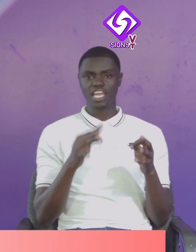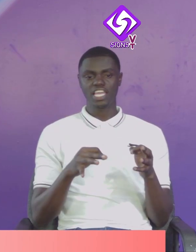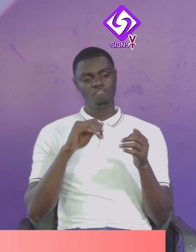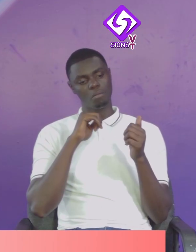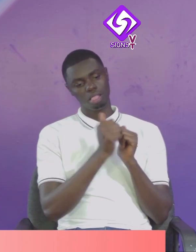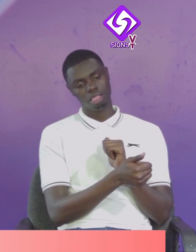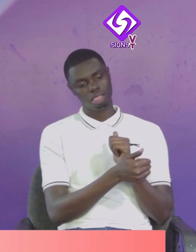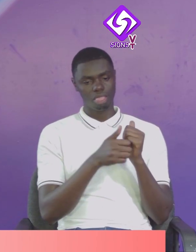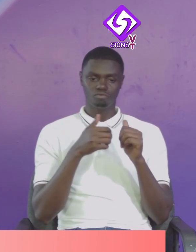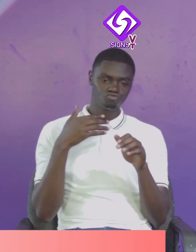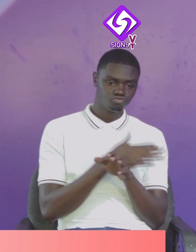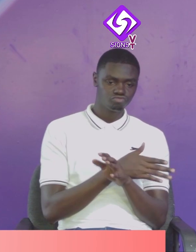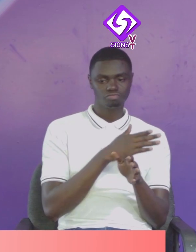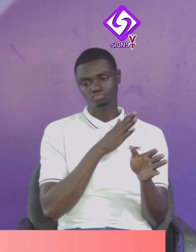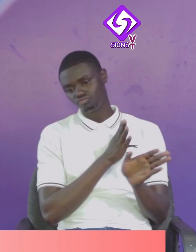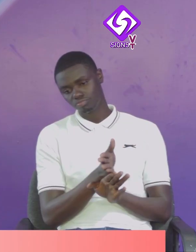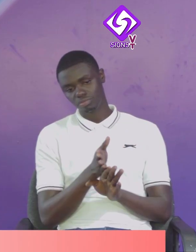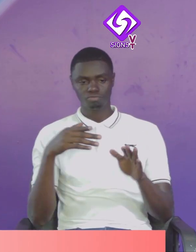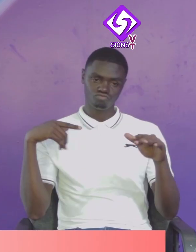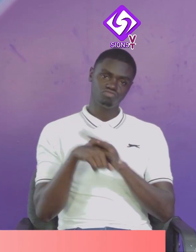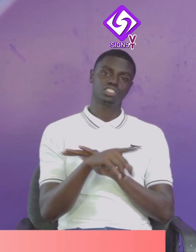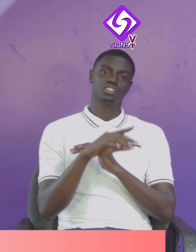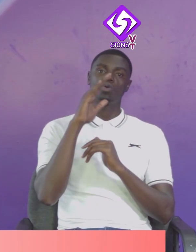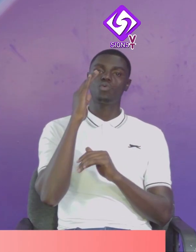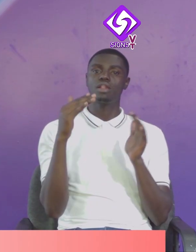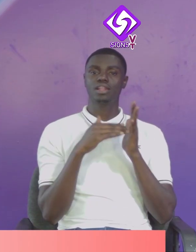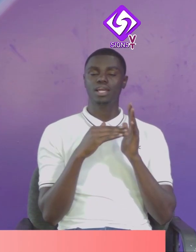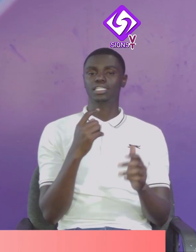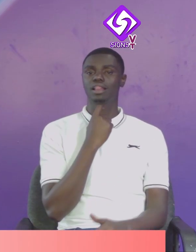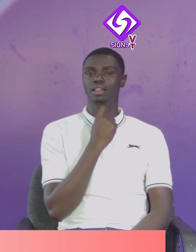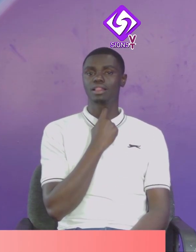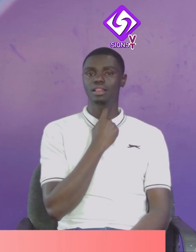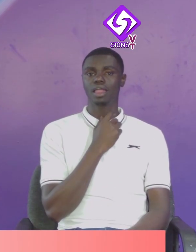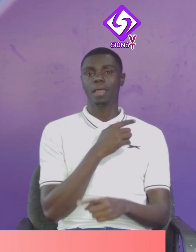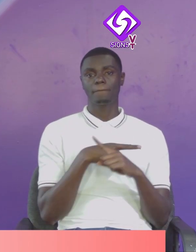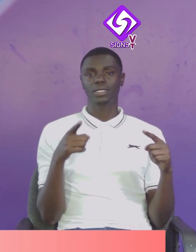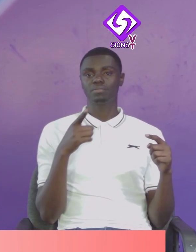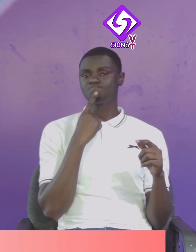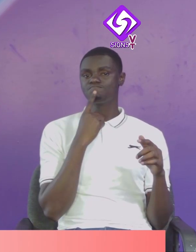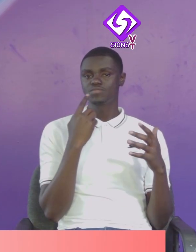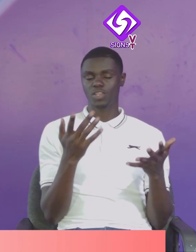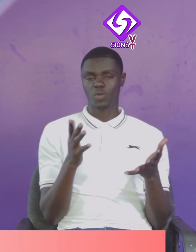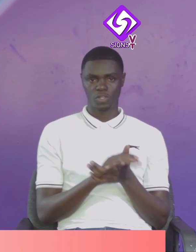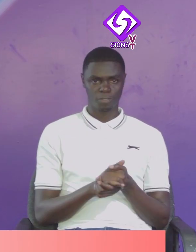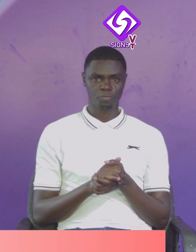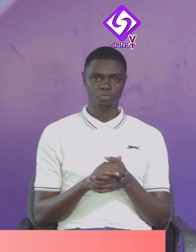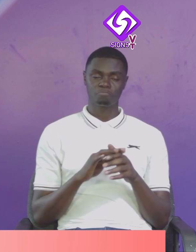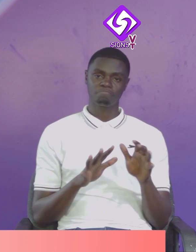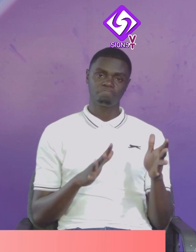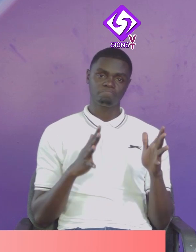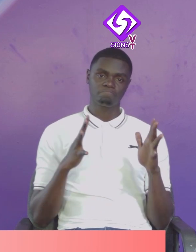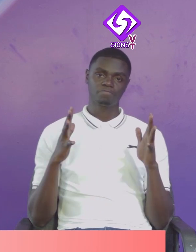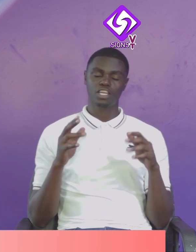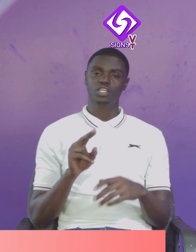here, I'm going to score against Cristiano Ronaldo's side. But I will say it is a congratulation